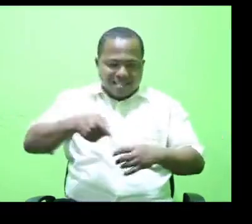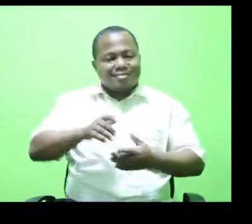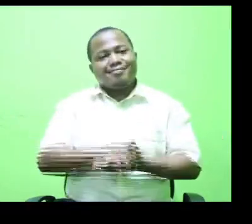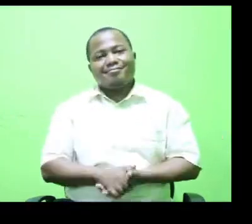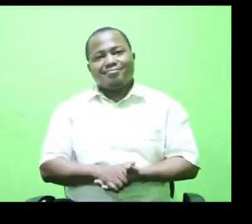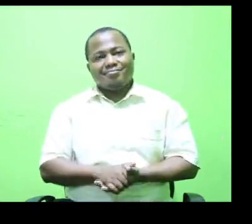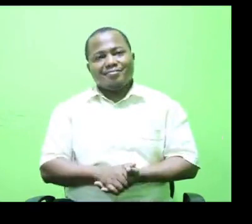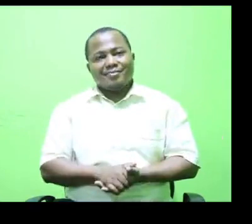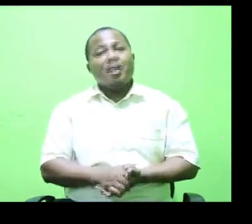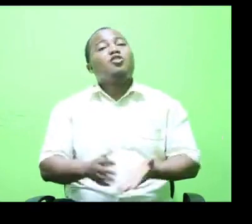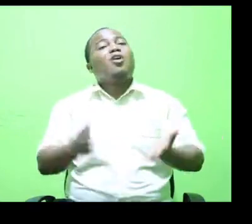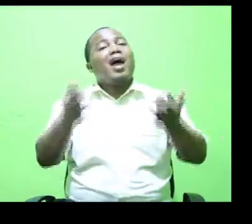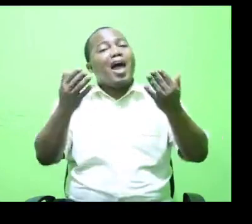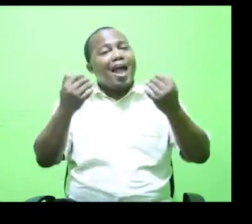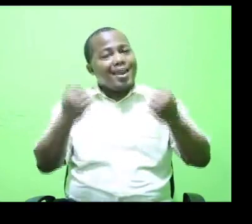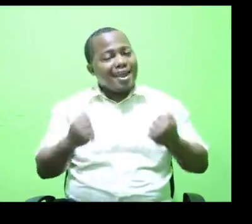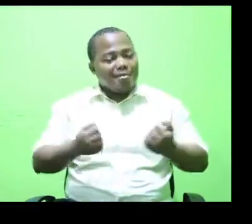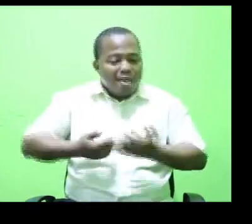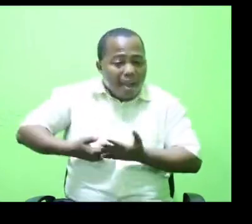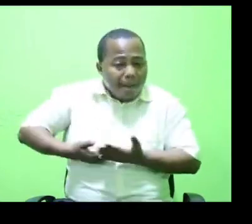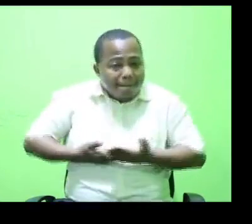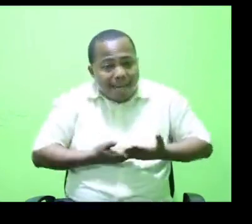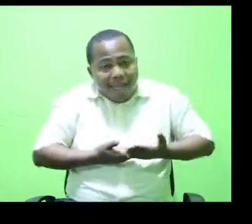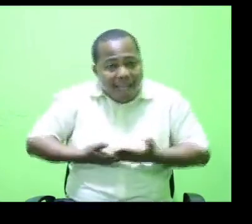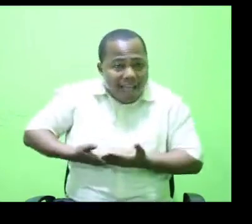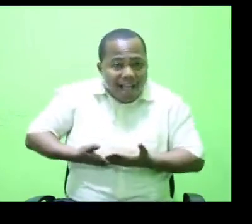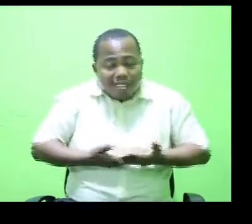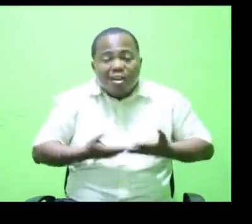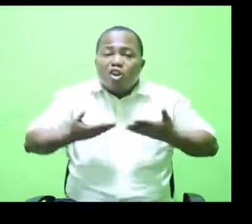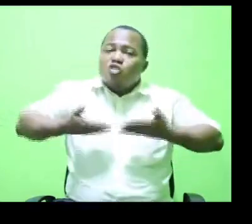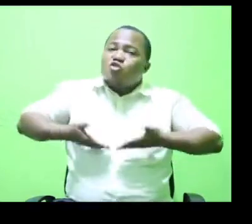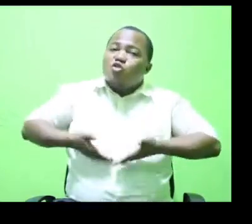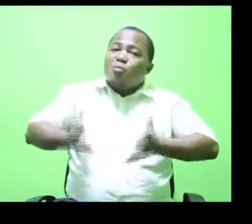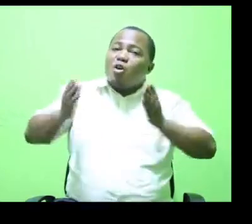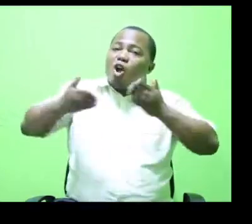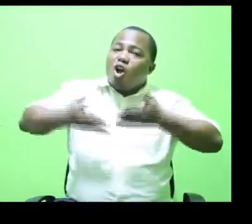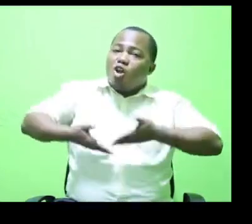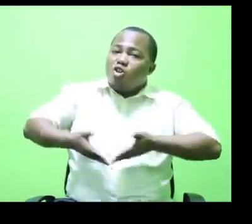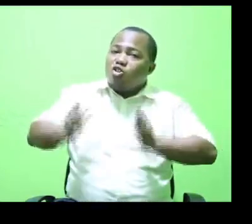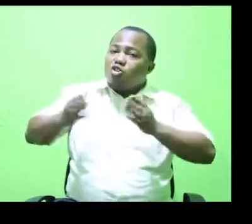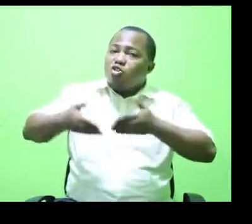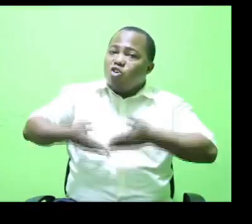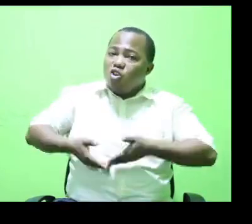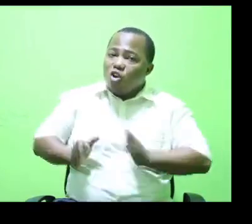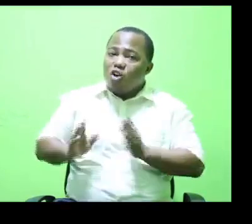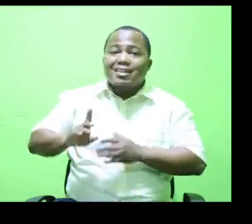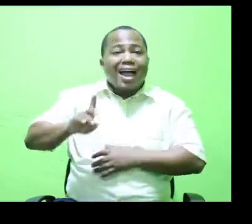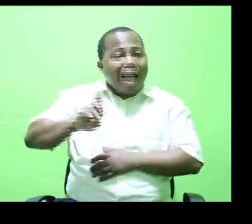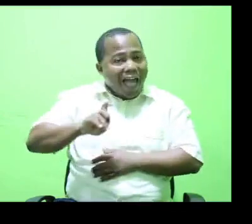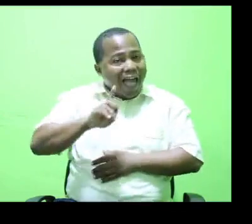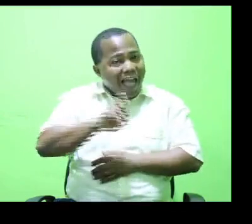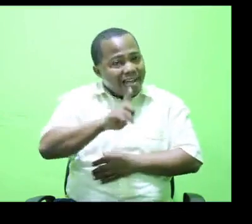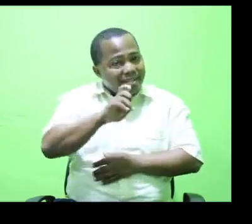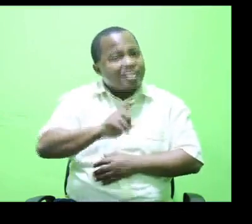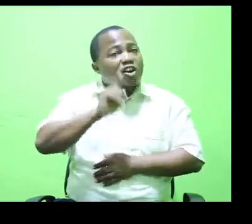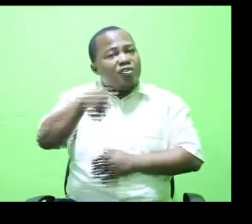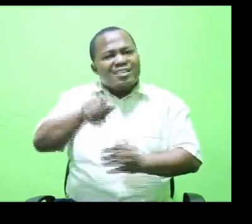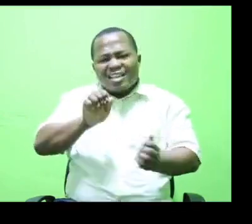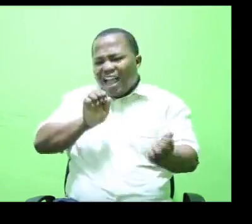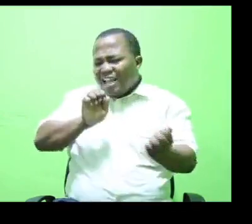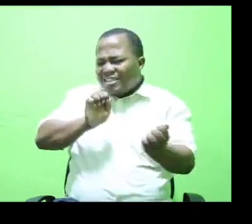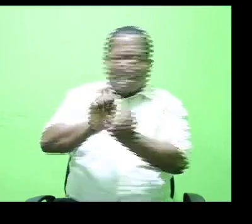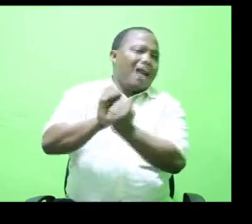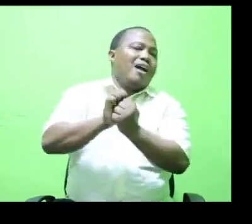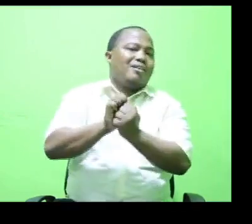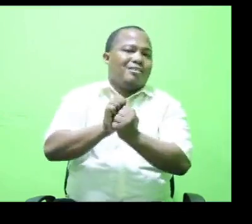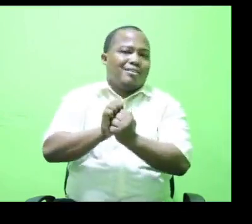that to enable the baby to produce antigen if it was being